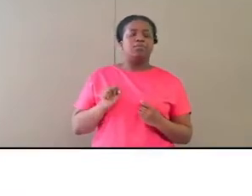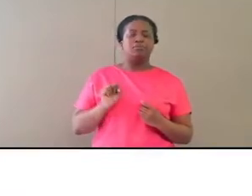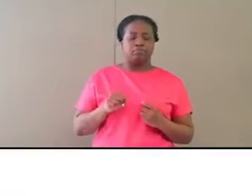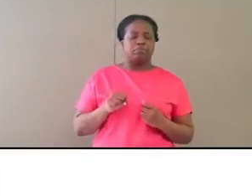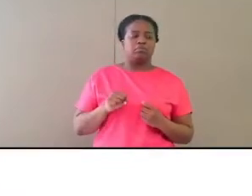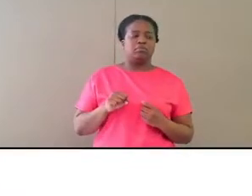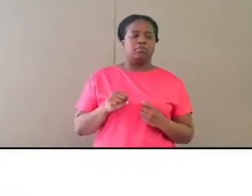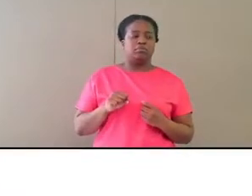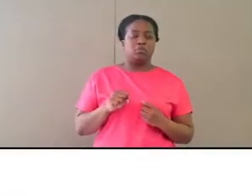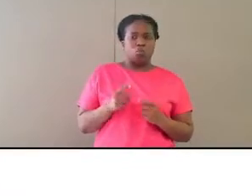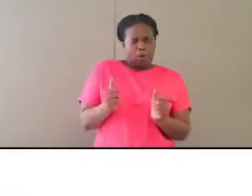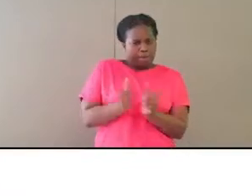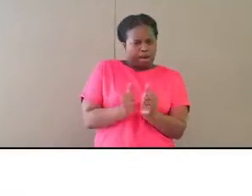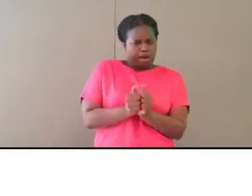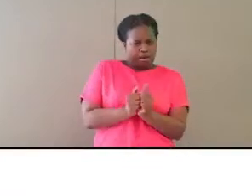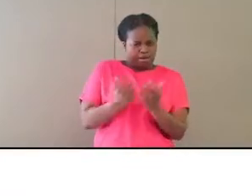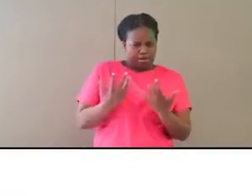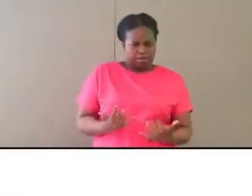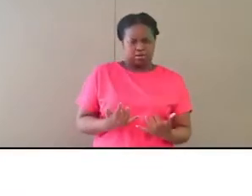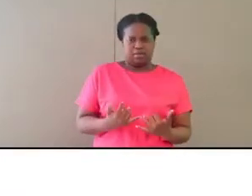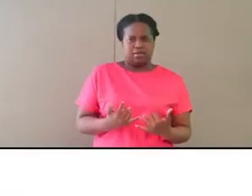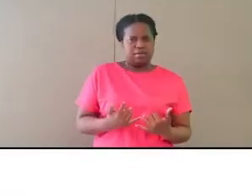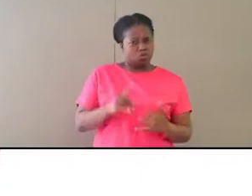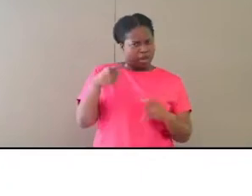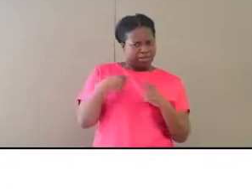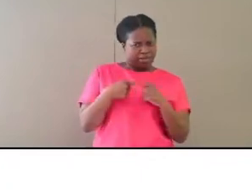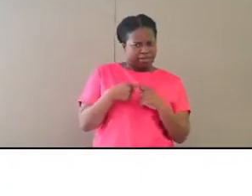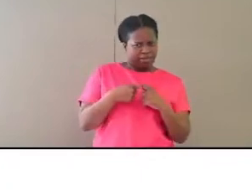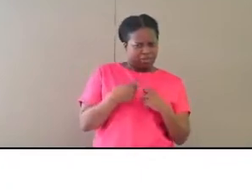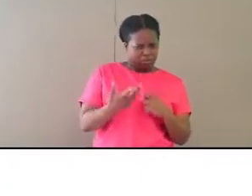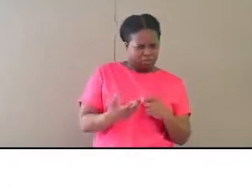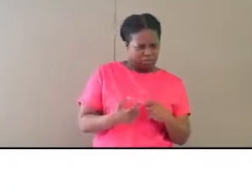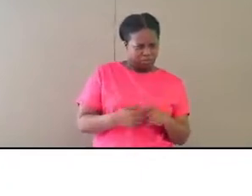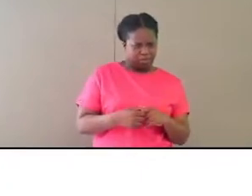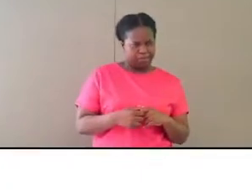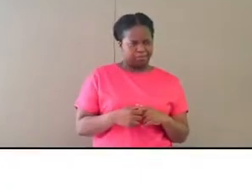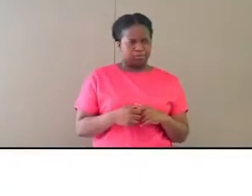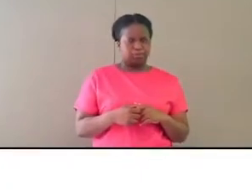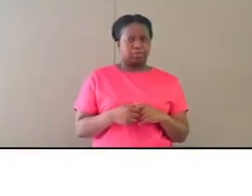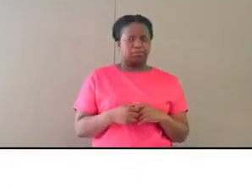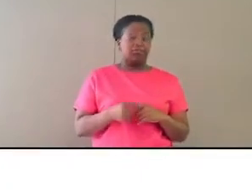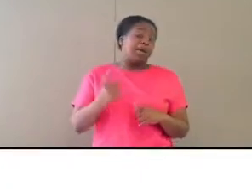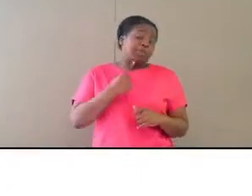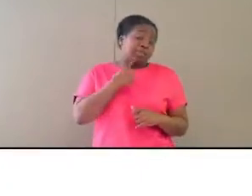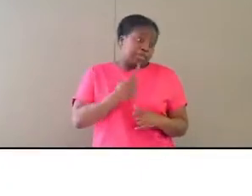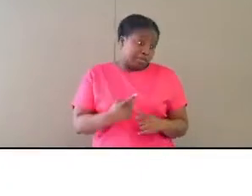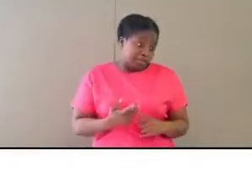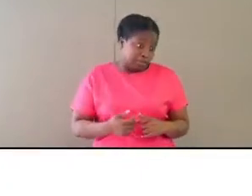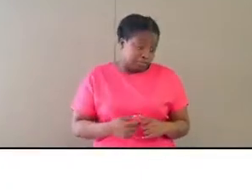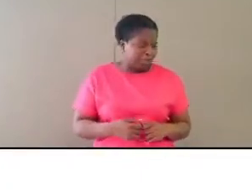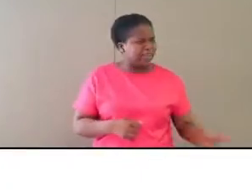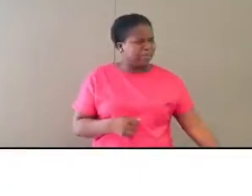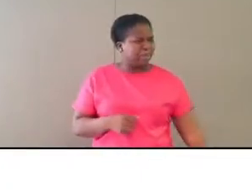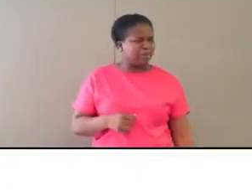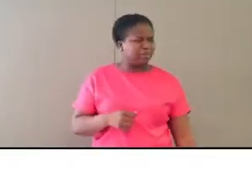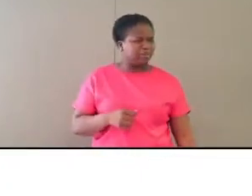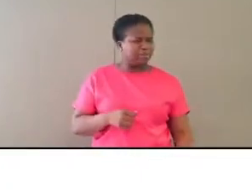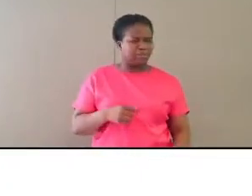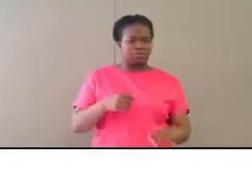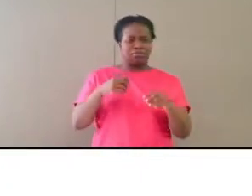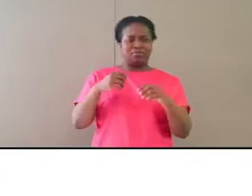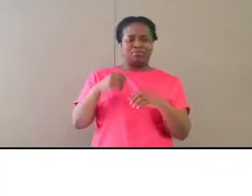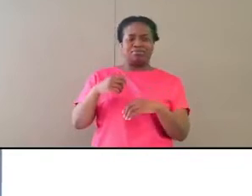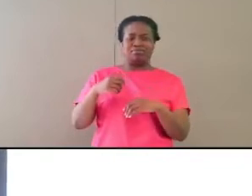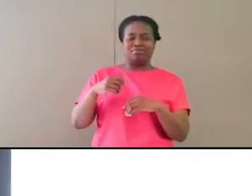So we are partners here, you know? We are partners. I'm just saying. Okay, one last question, and I would have